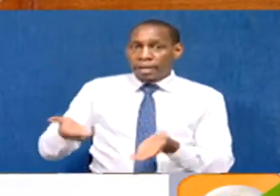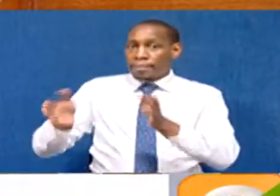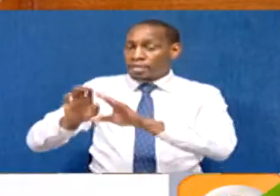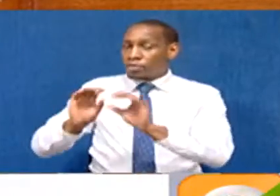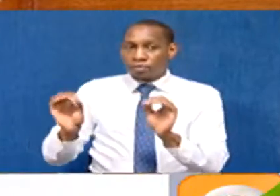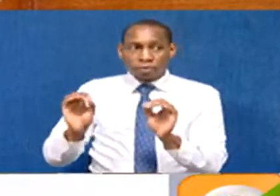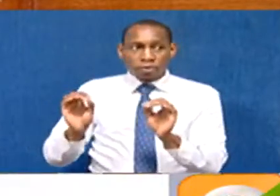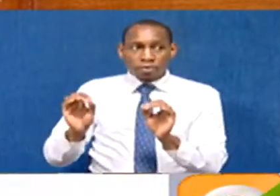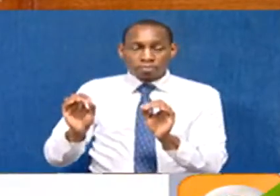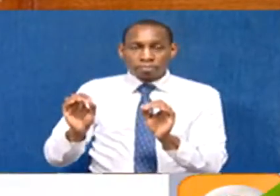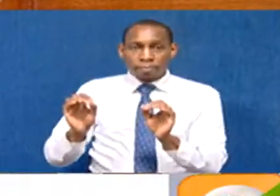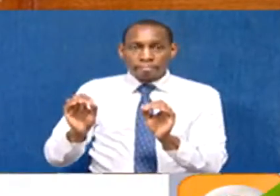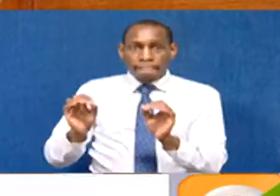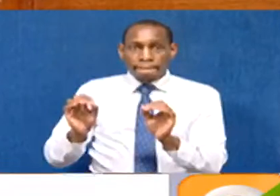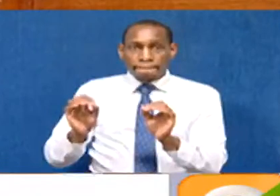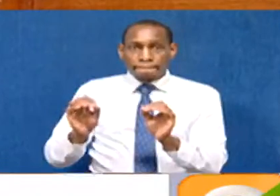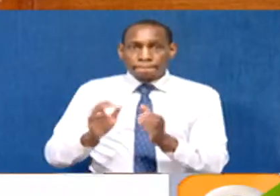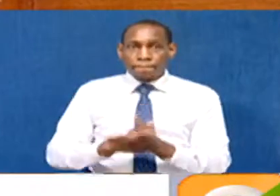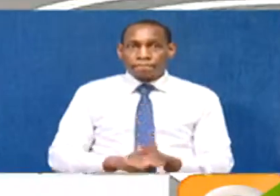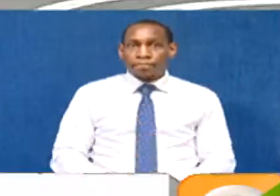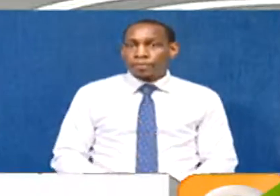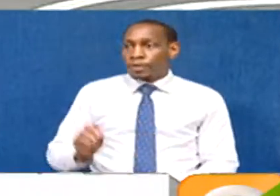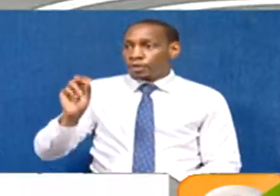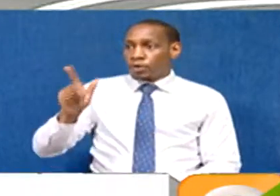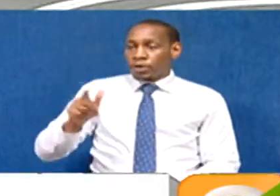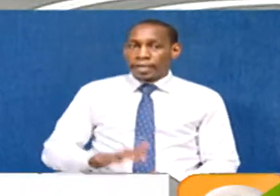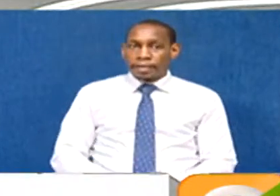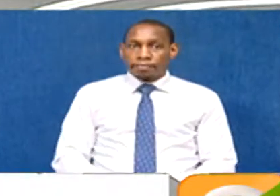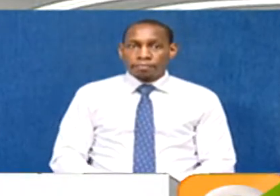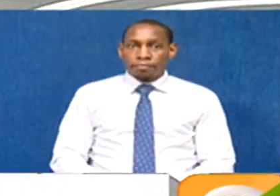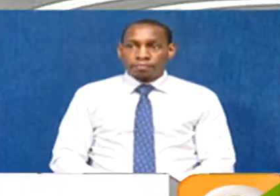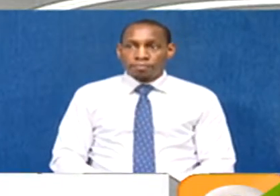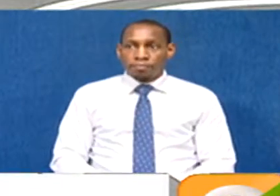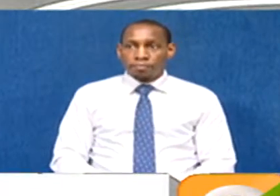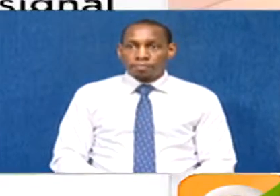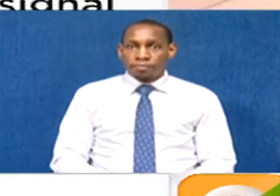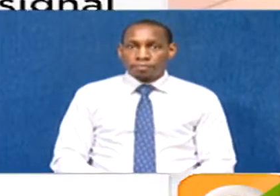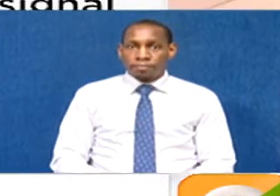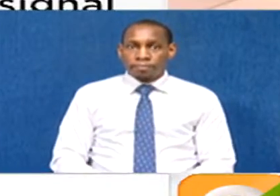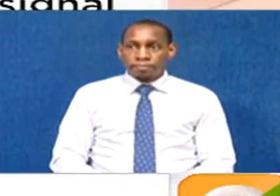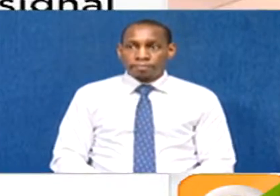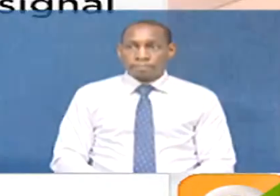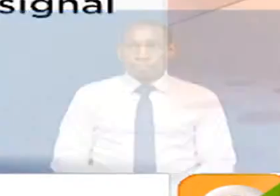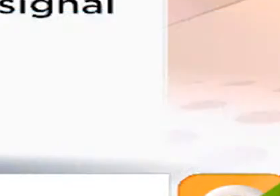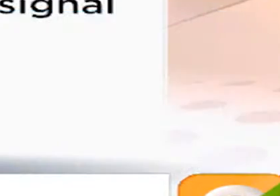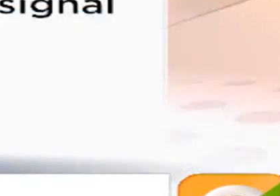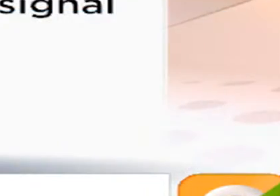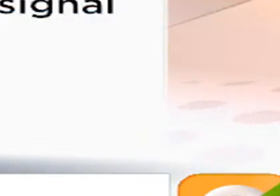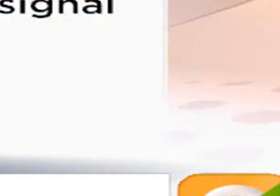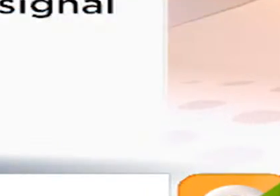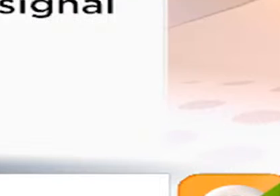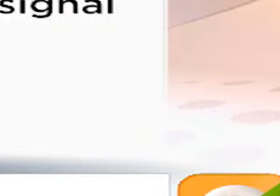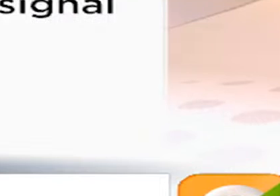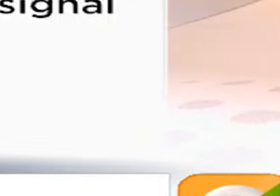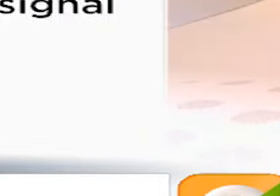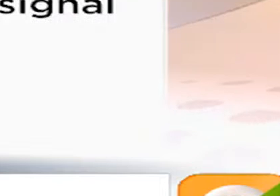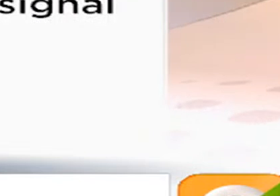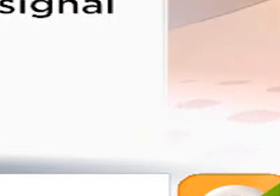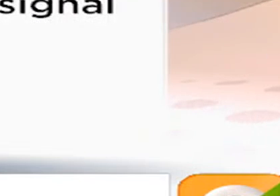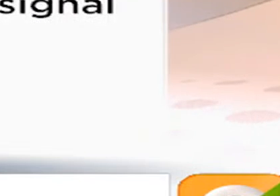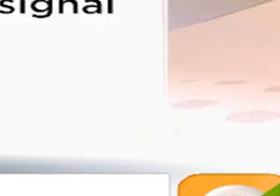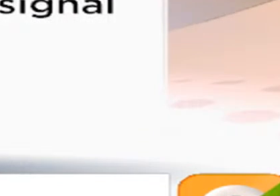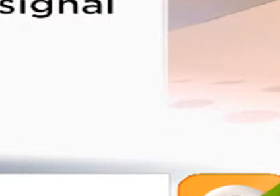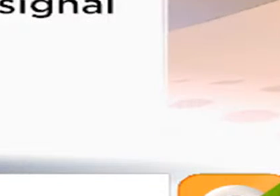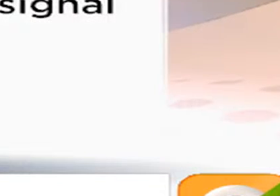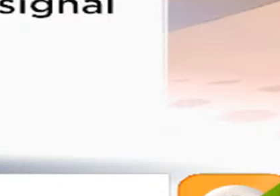dissolve as such. Mm. Yeah. Okay, Wycliffe Orwa is asking, does the mass defection of ANC members from